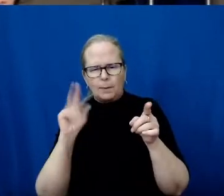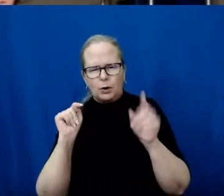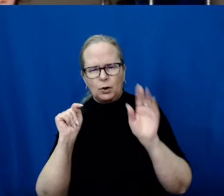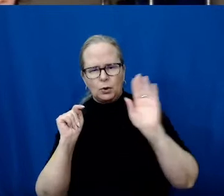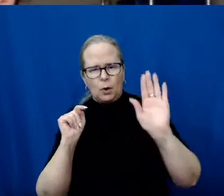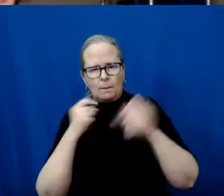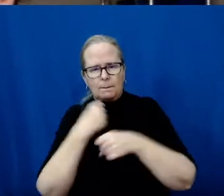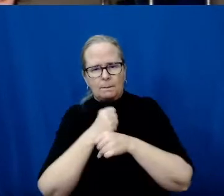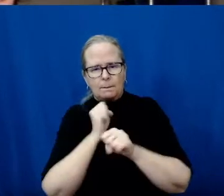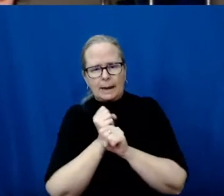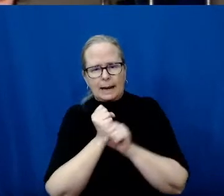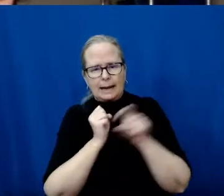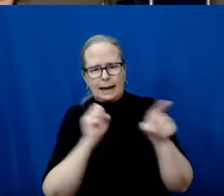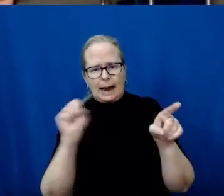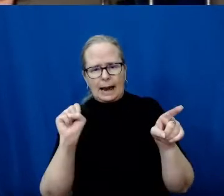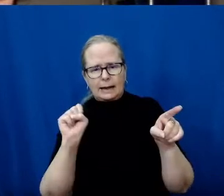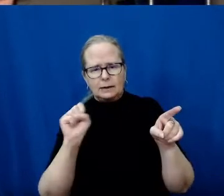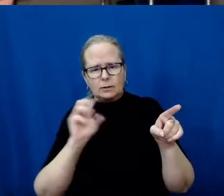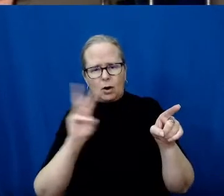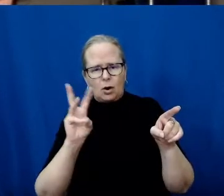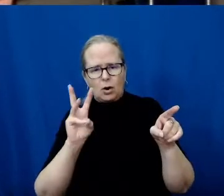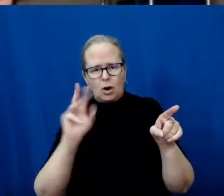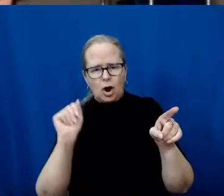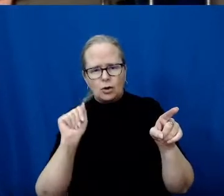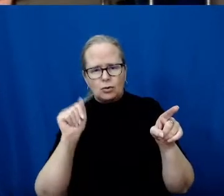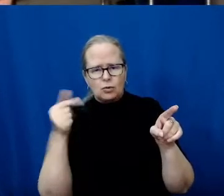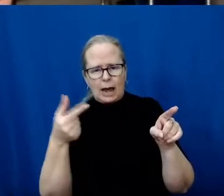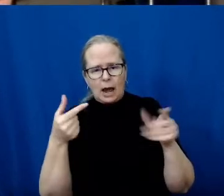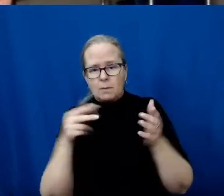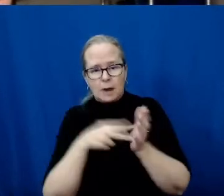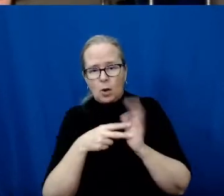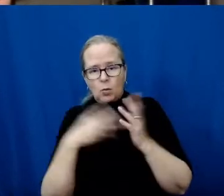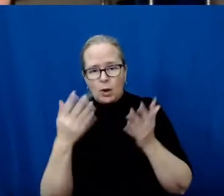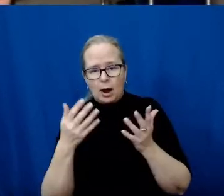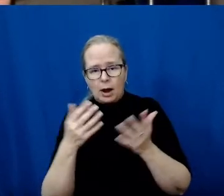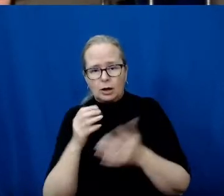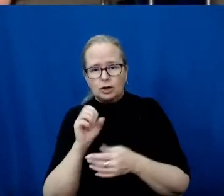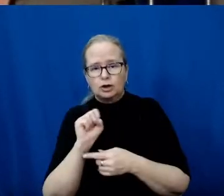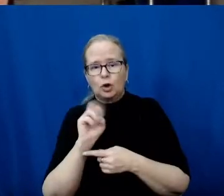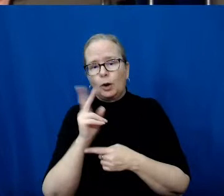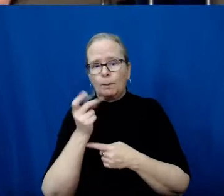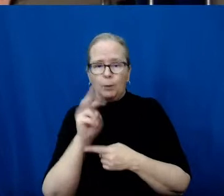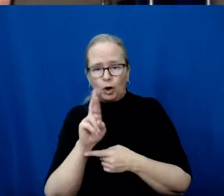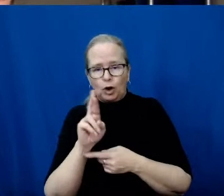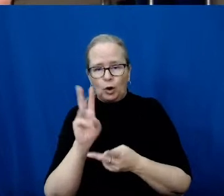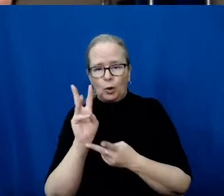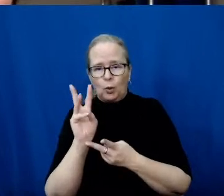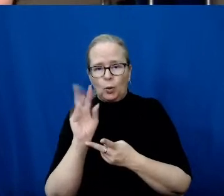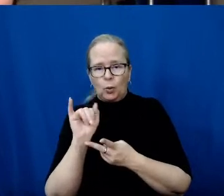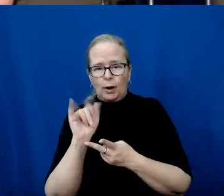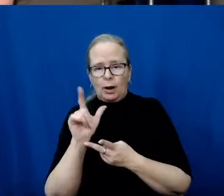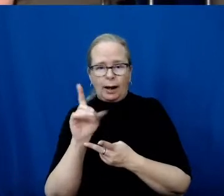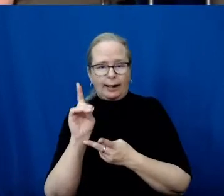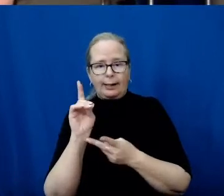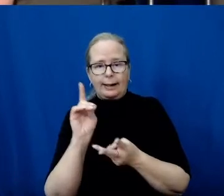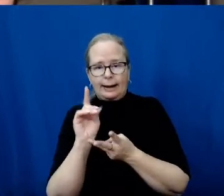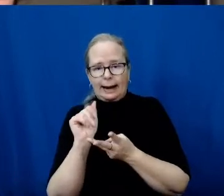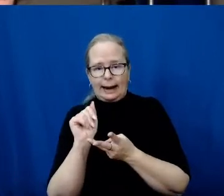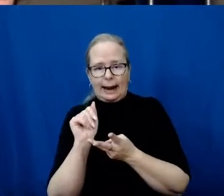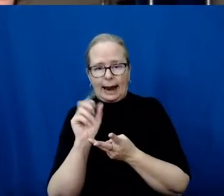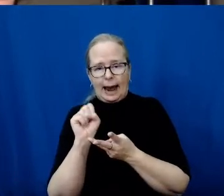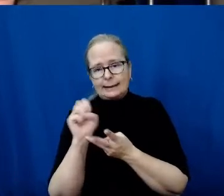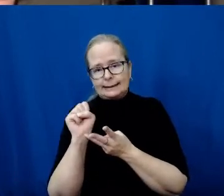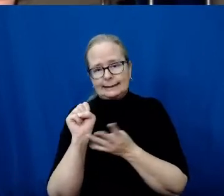That 80% of the people out there haven't changed their filters in a long, long time, and they're so plugged up they operate like a